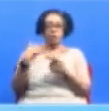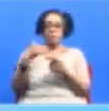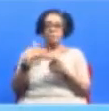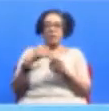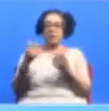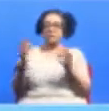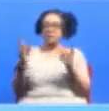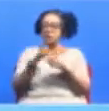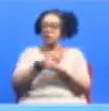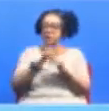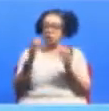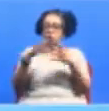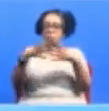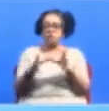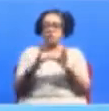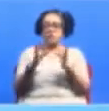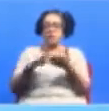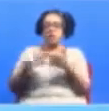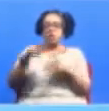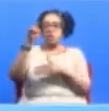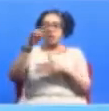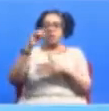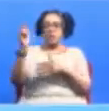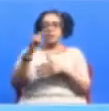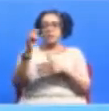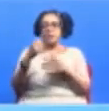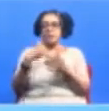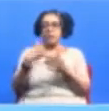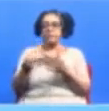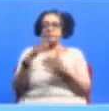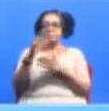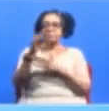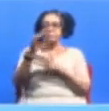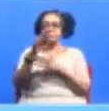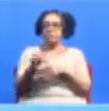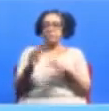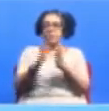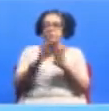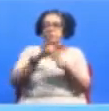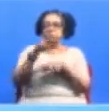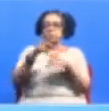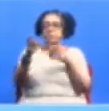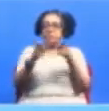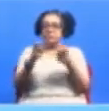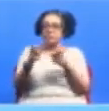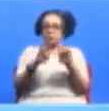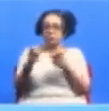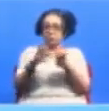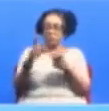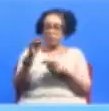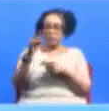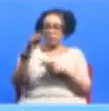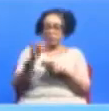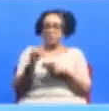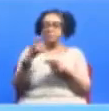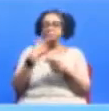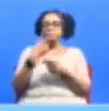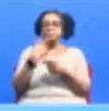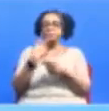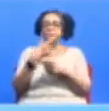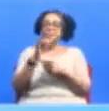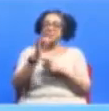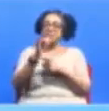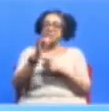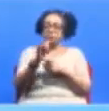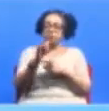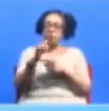in northern Kenya. The Cabinet Secretary for Interior and National Administration, Kithure Kindiki, now says that Operation Maliza